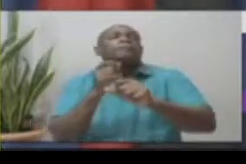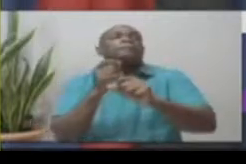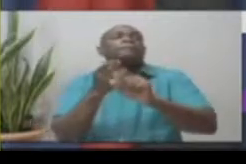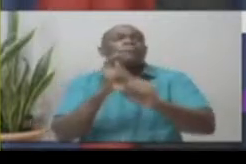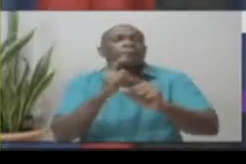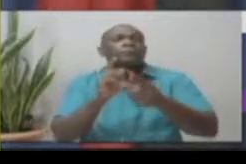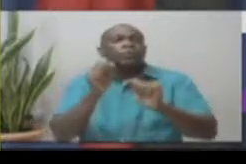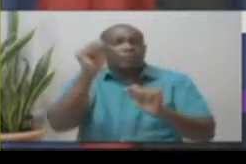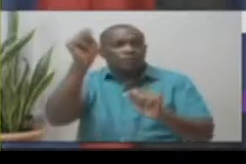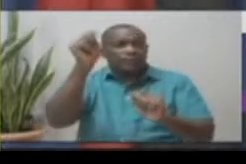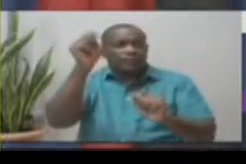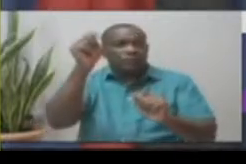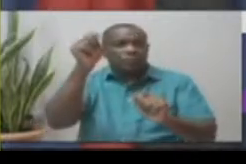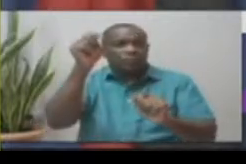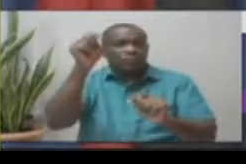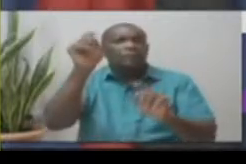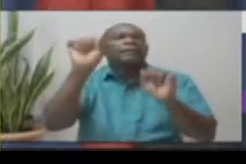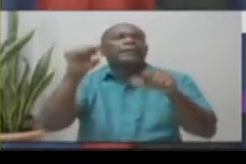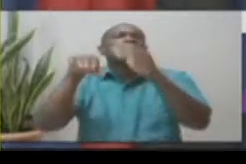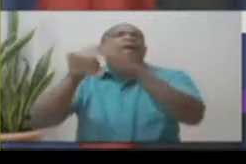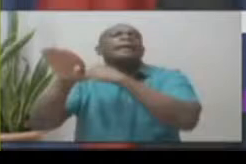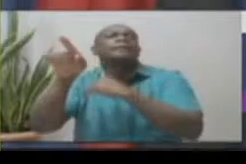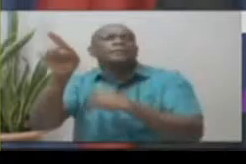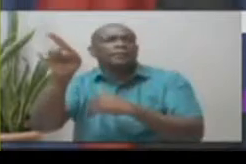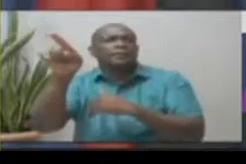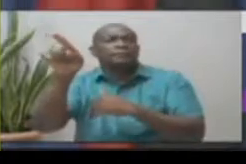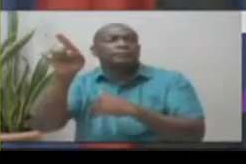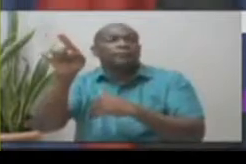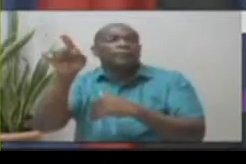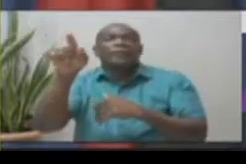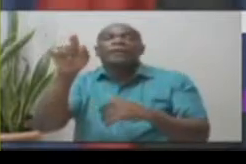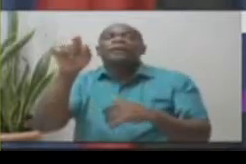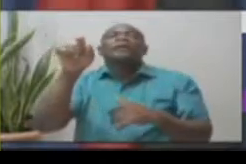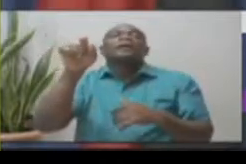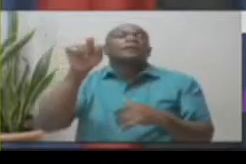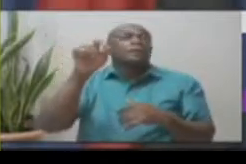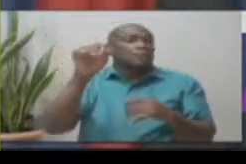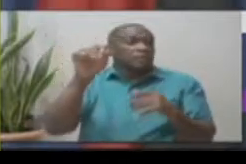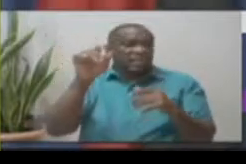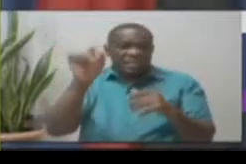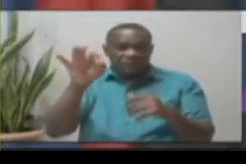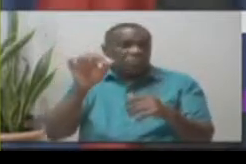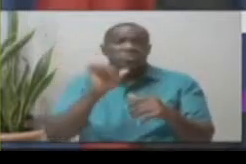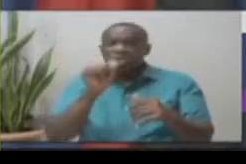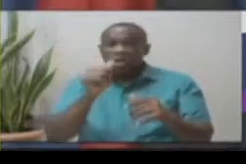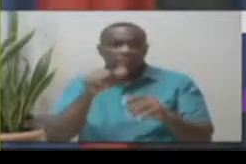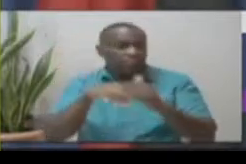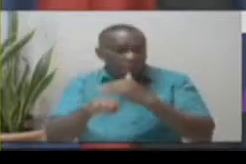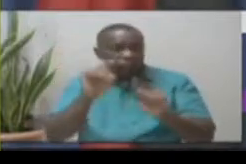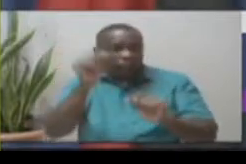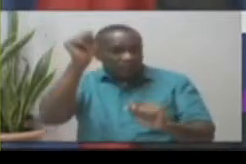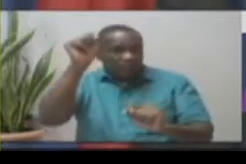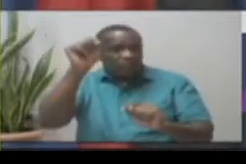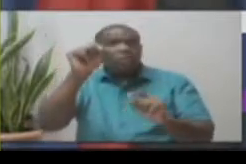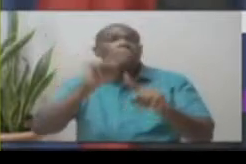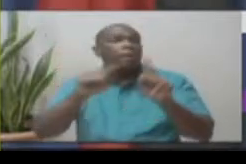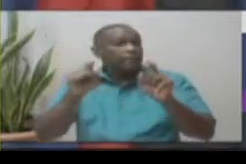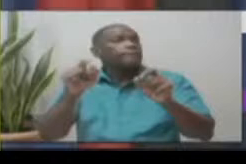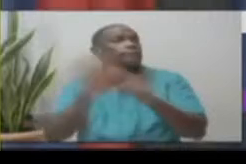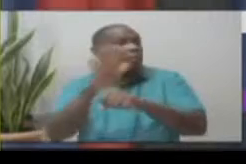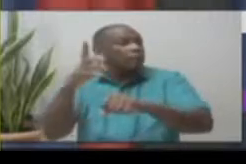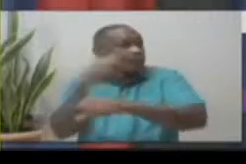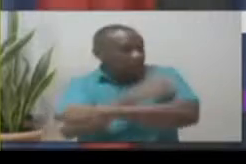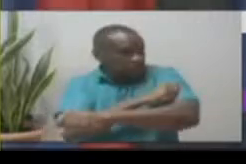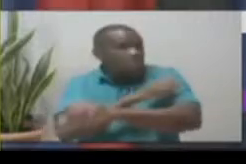not open to unvaccinated non-nationals. So vaccinated nationals coming home